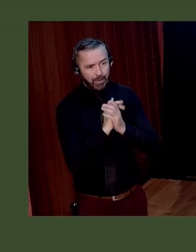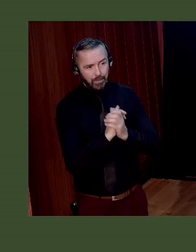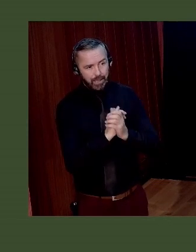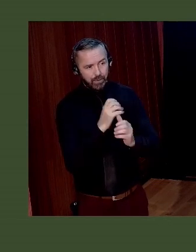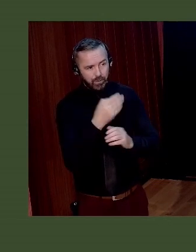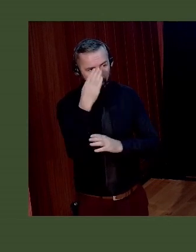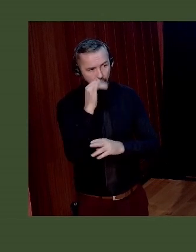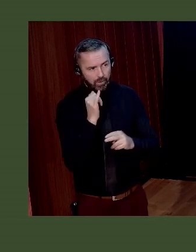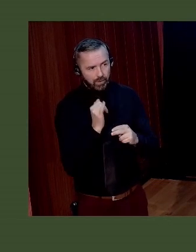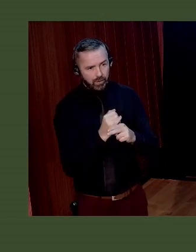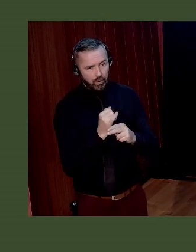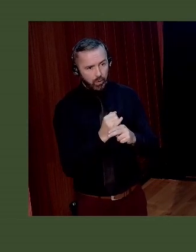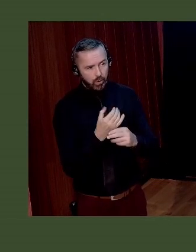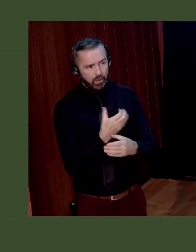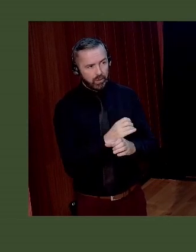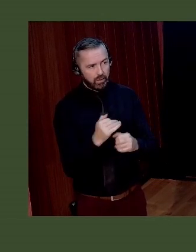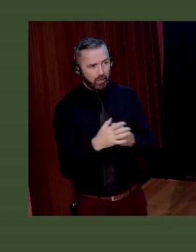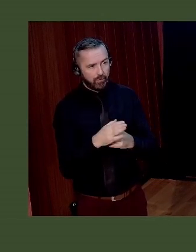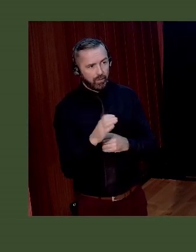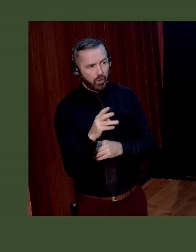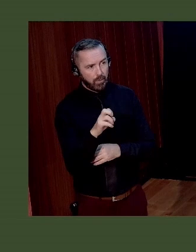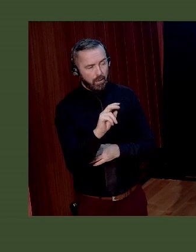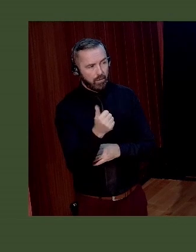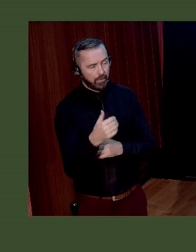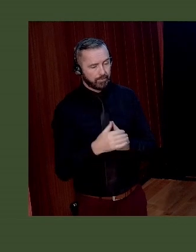the Irish school for the Irish school children of Connemara.